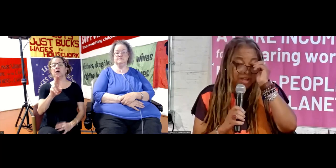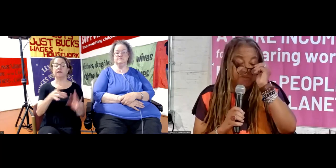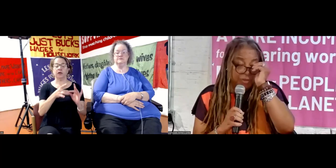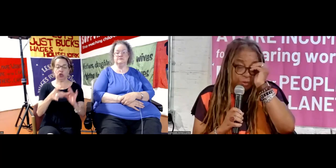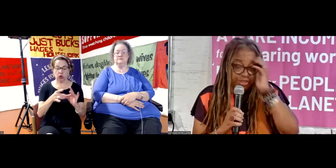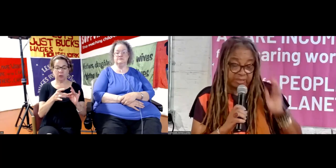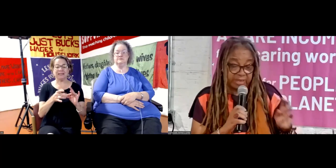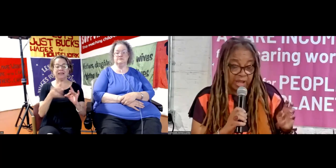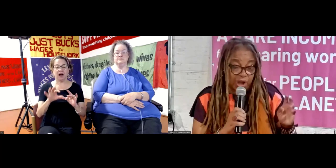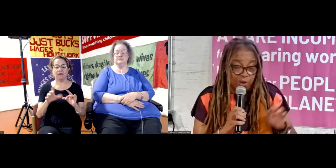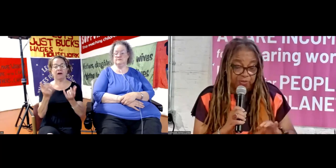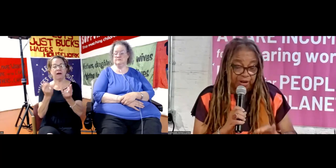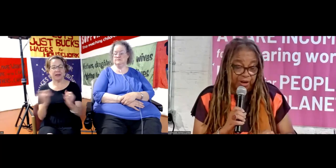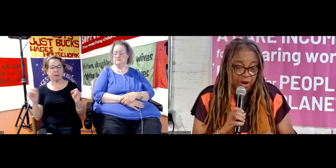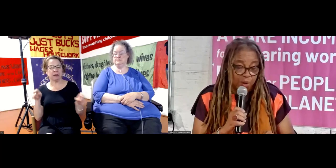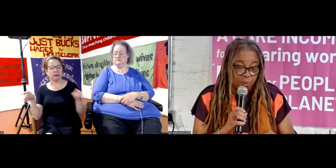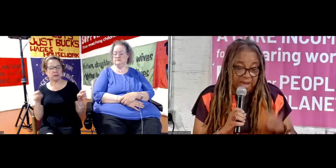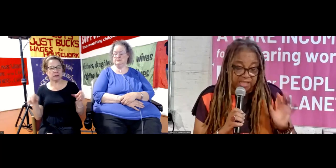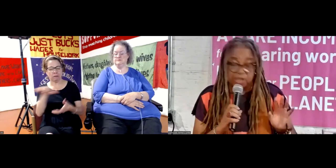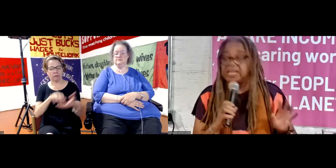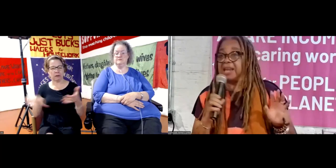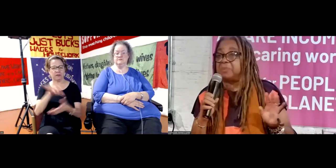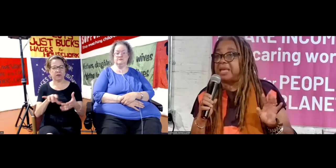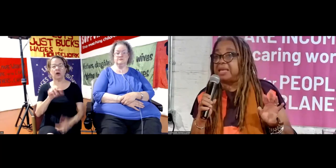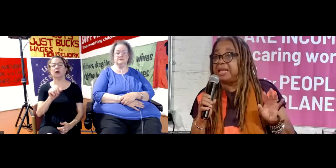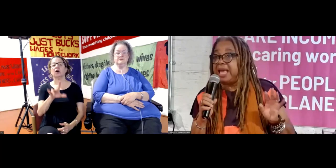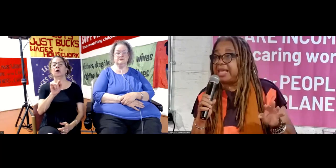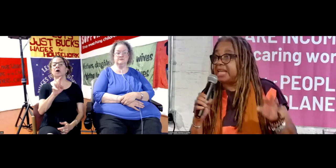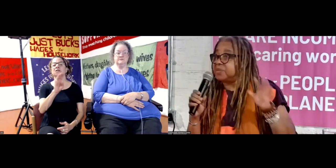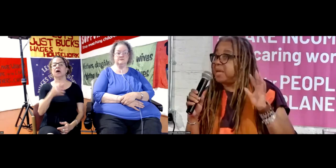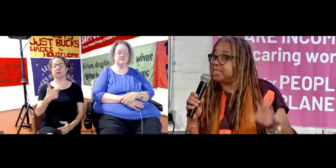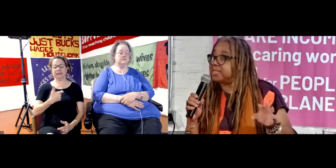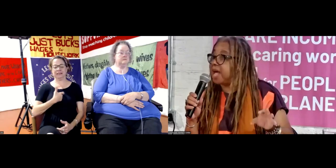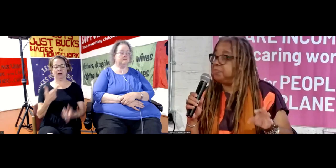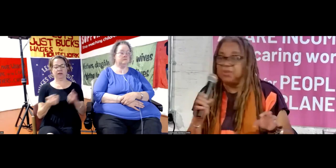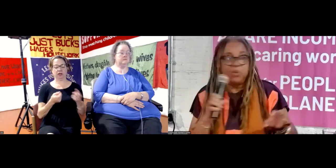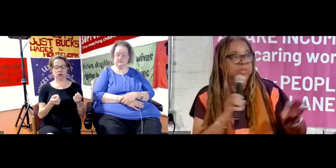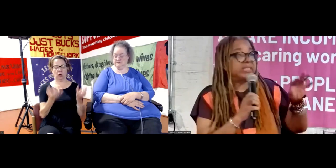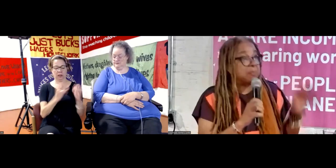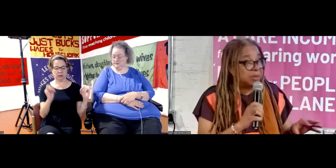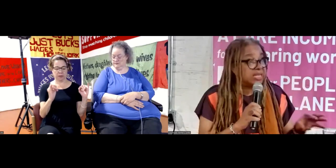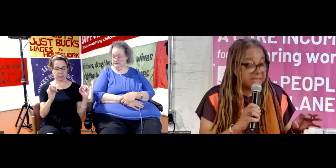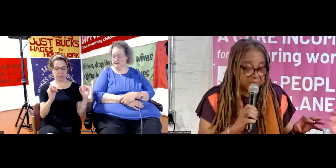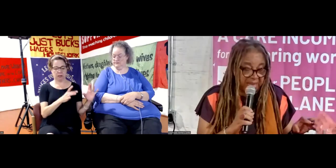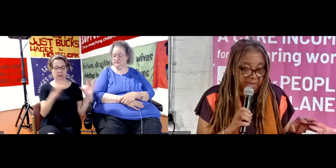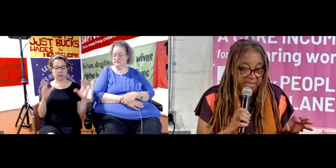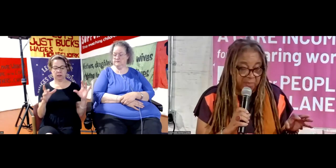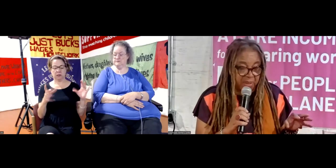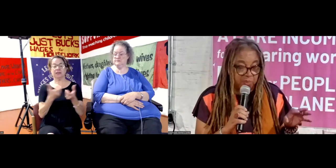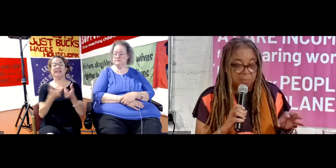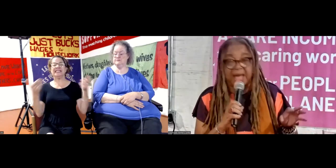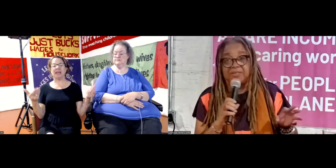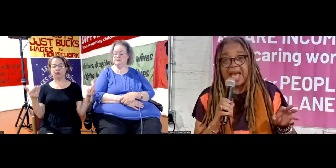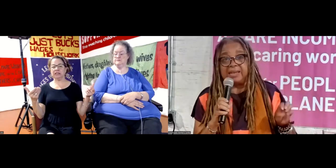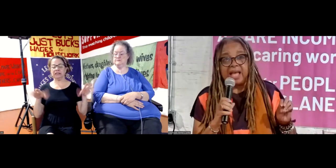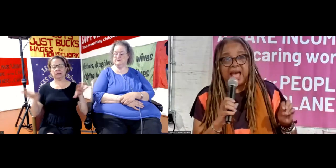lot of confusion over what is autonomy. It gets mixed up with separatism, and I'll say a